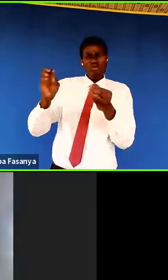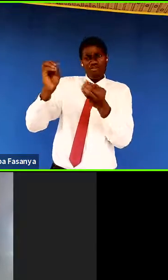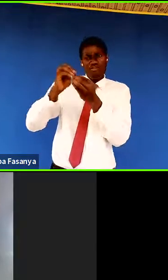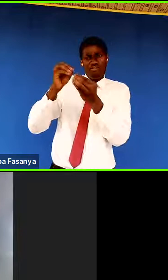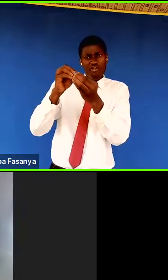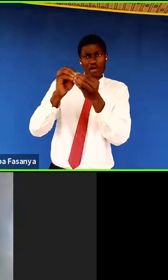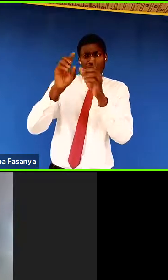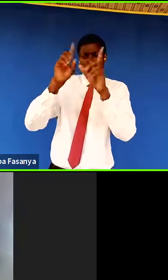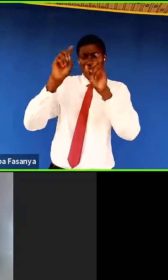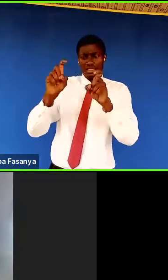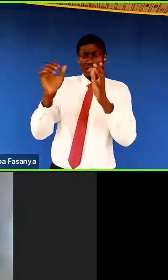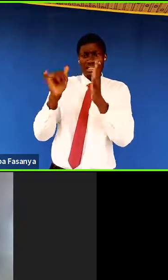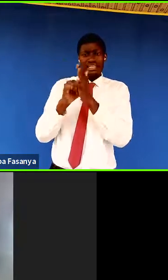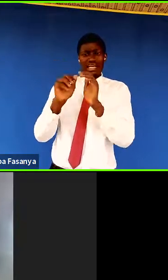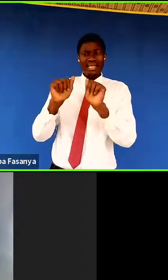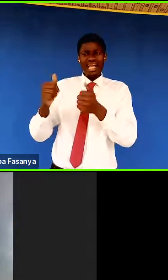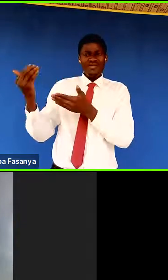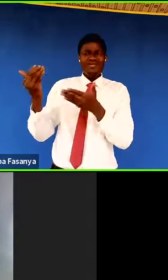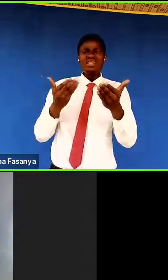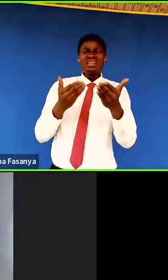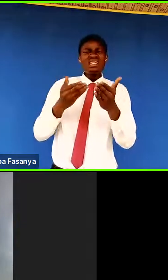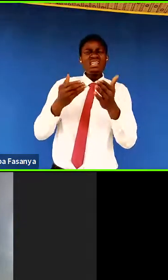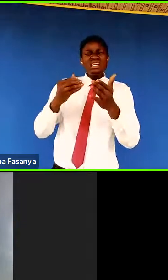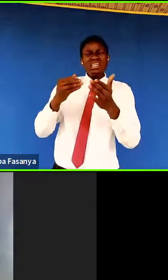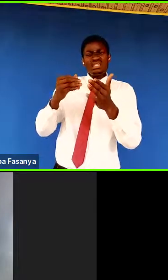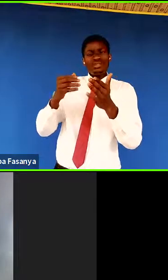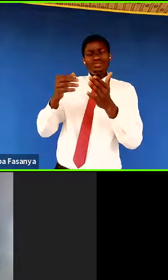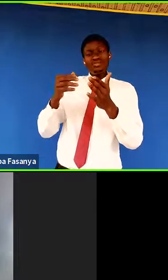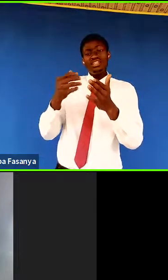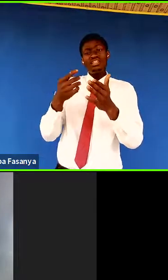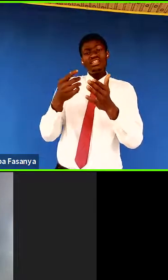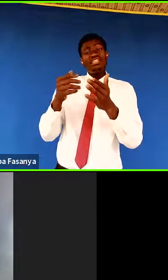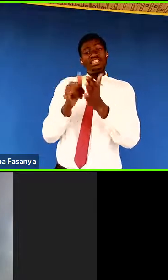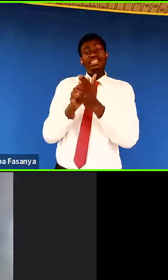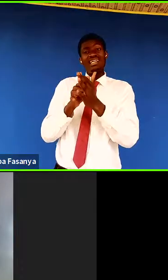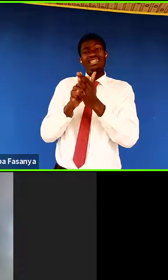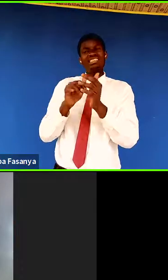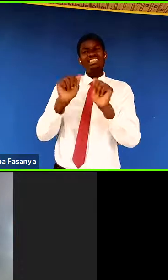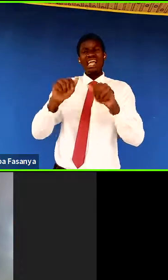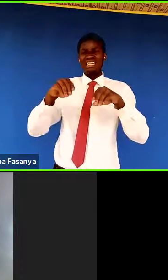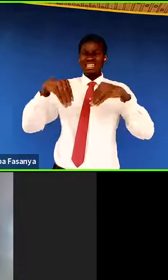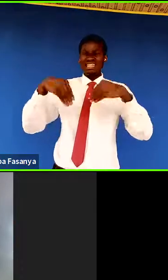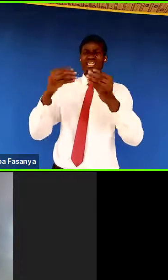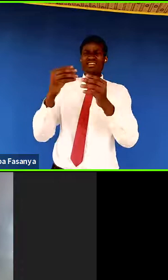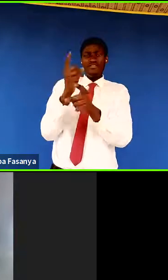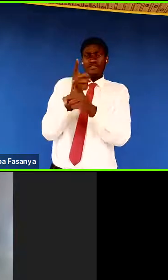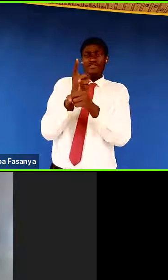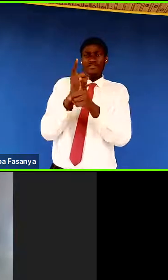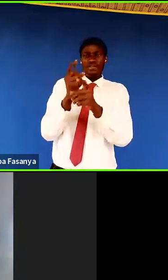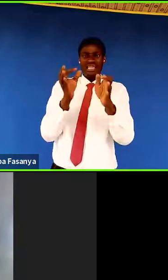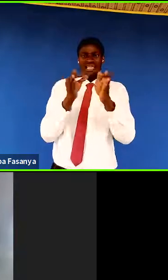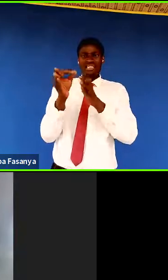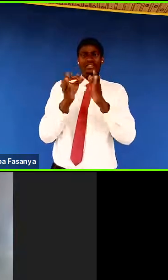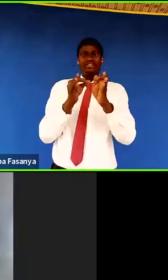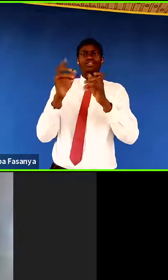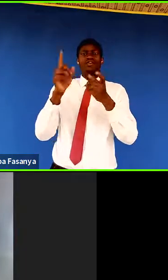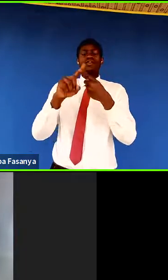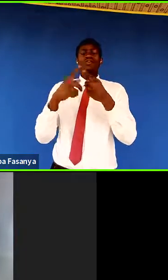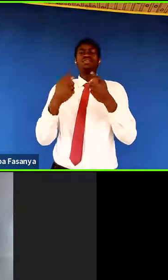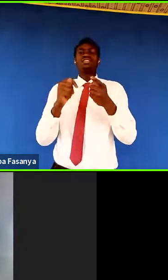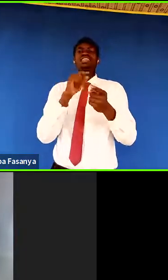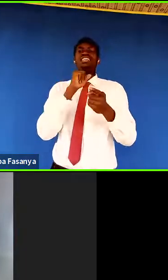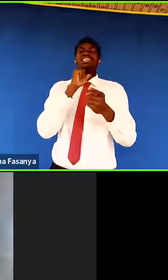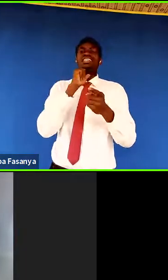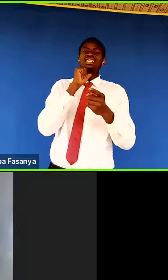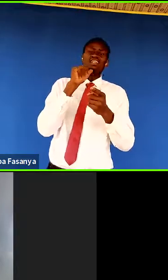unexplained infertility, that could give explanation to the unexplained infertility, meaning that